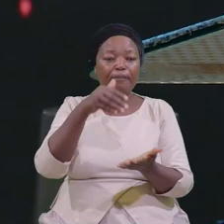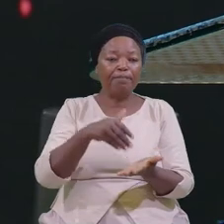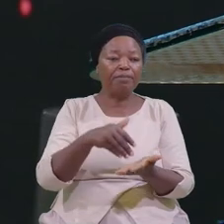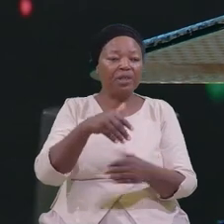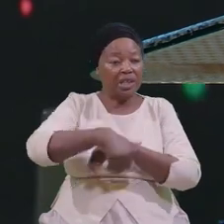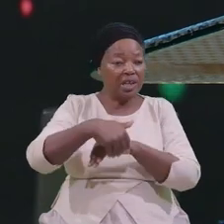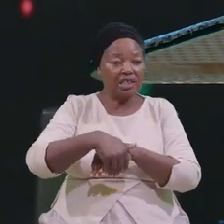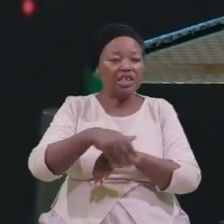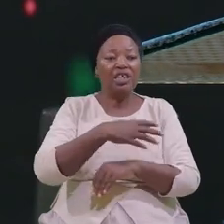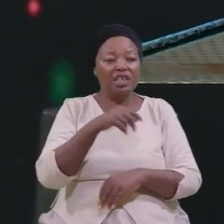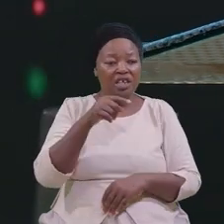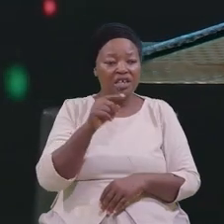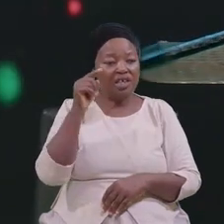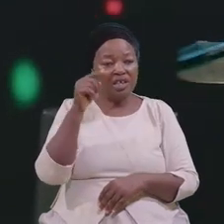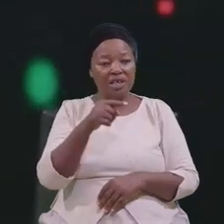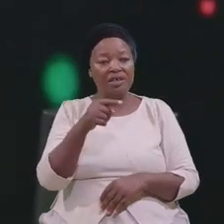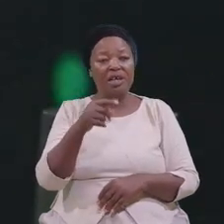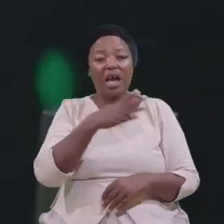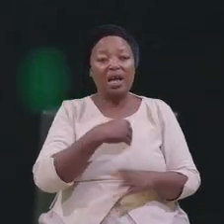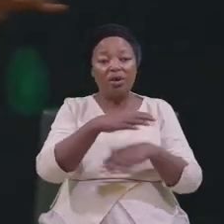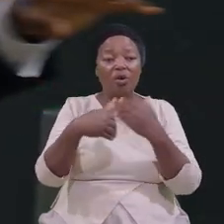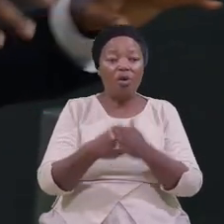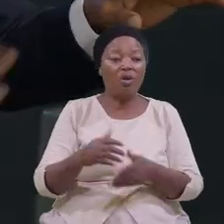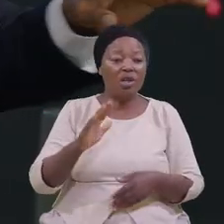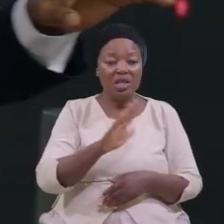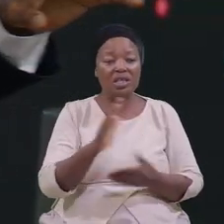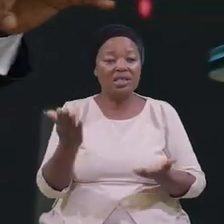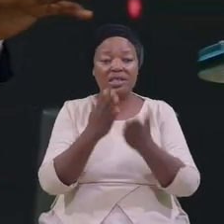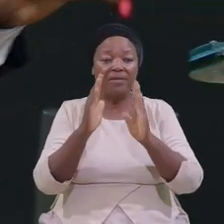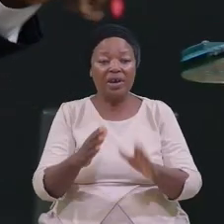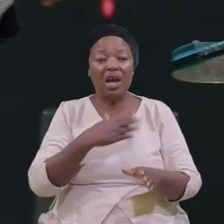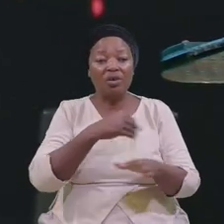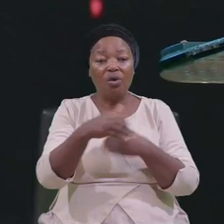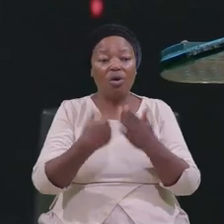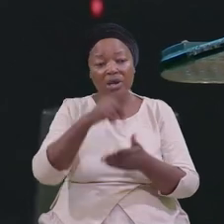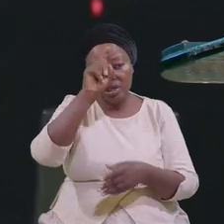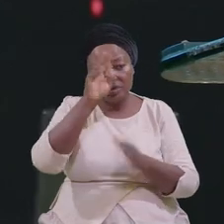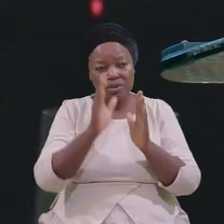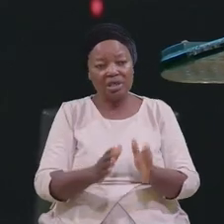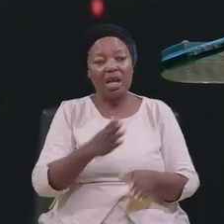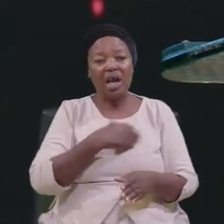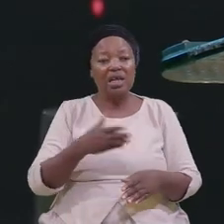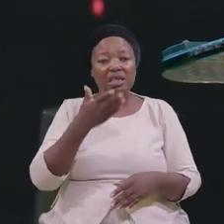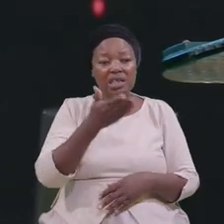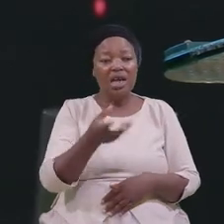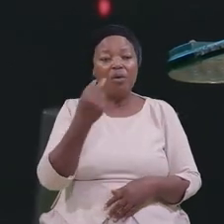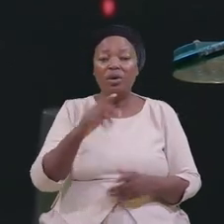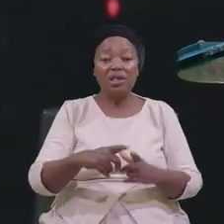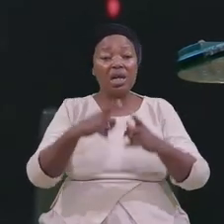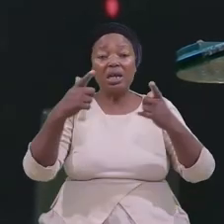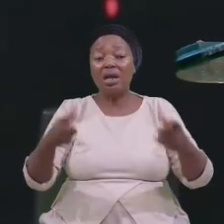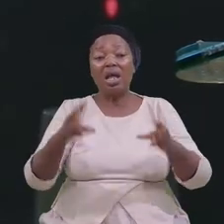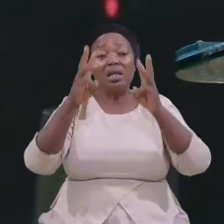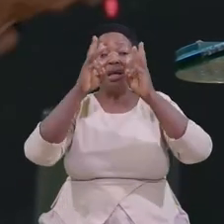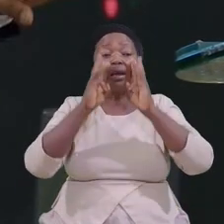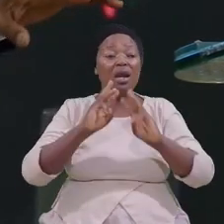he and all his servants and all the Egyptians, and there was a great cry